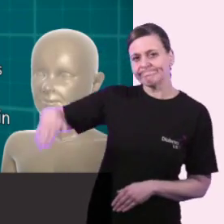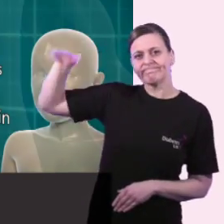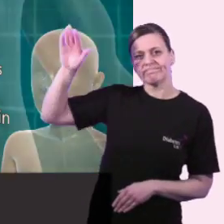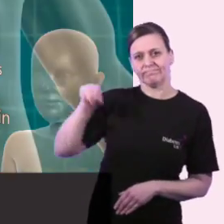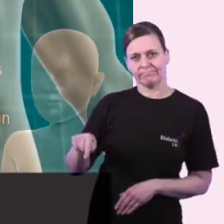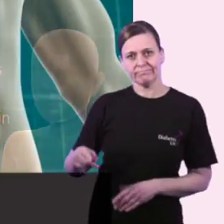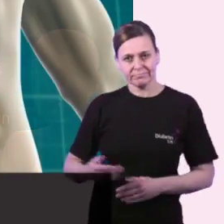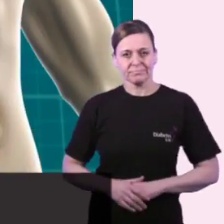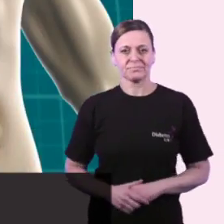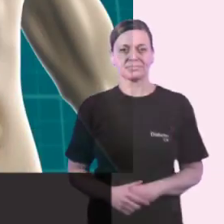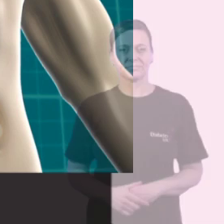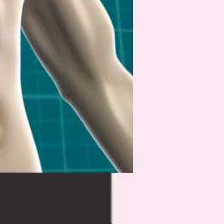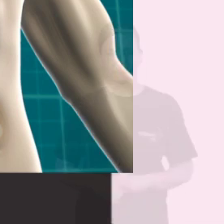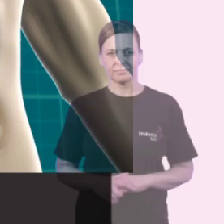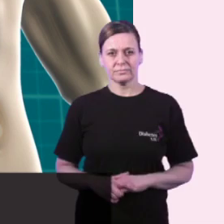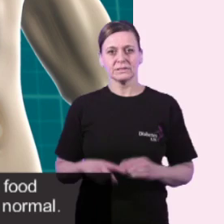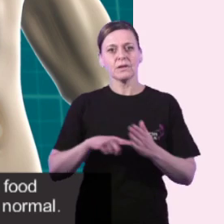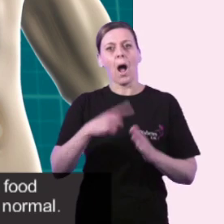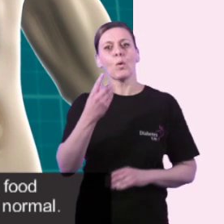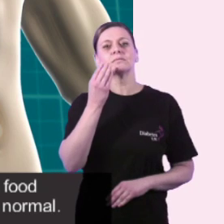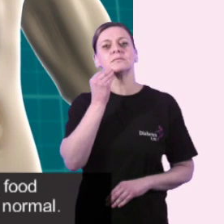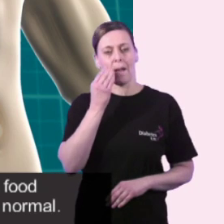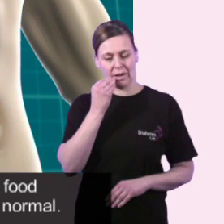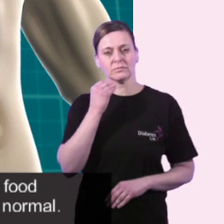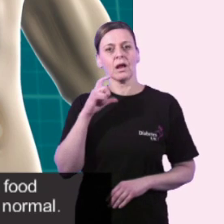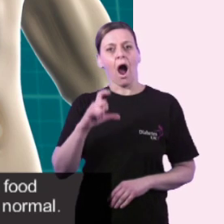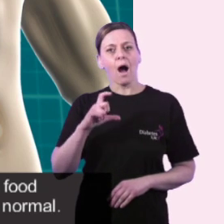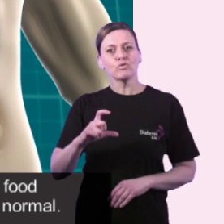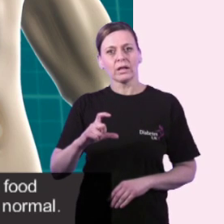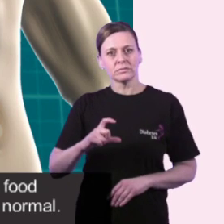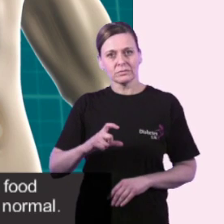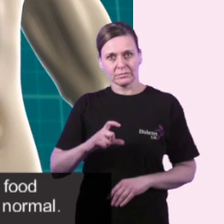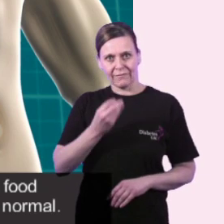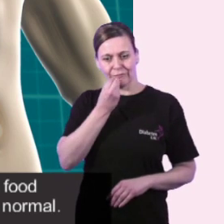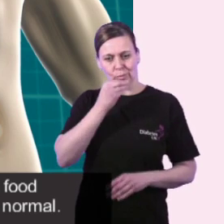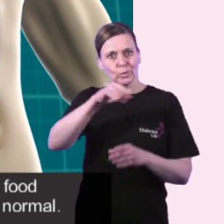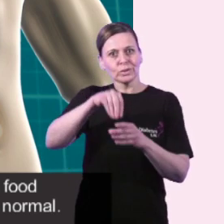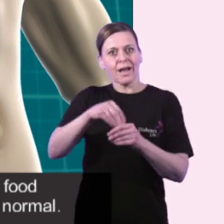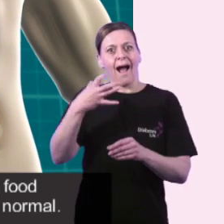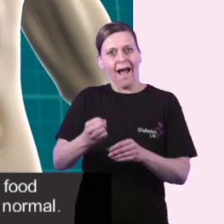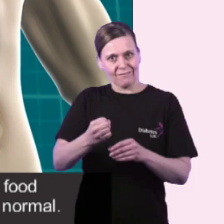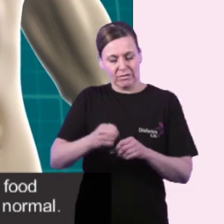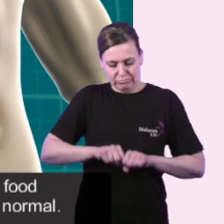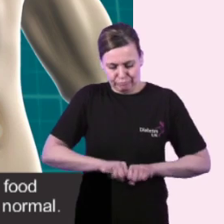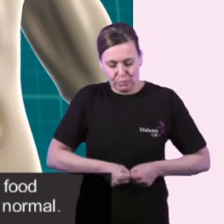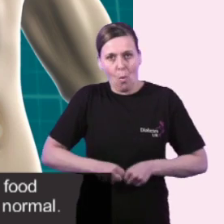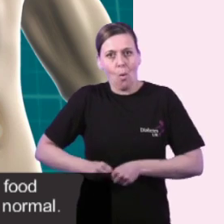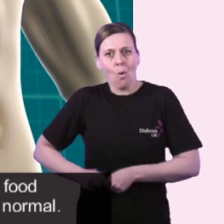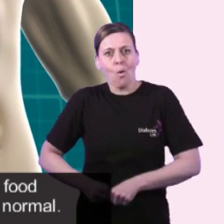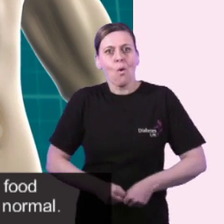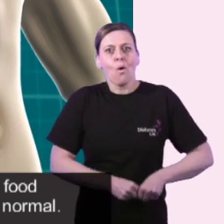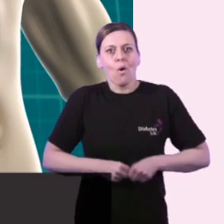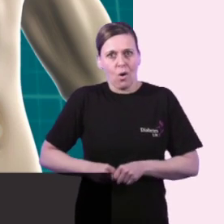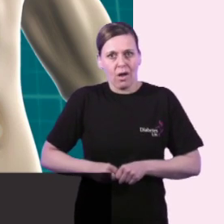In type 1 diabetes the carbohydrate containing food is broken down into glucose as normal.